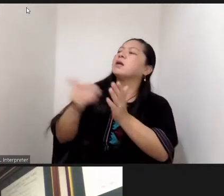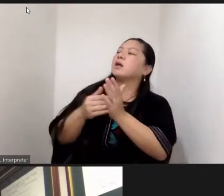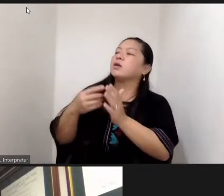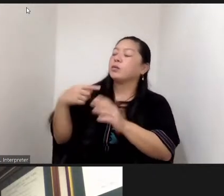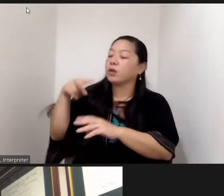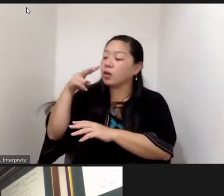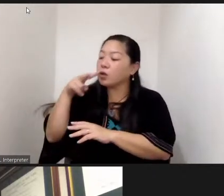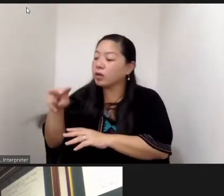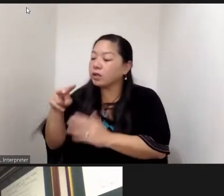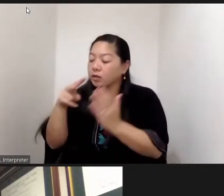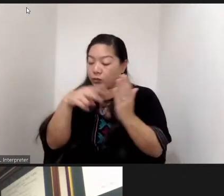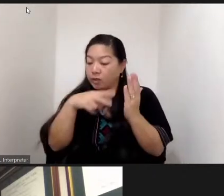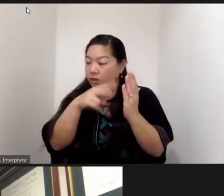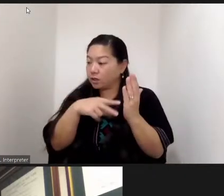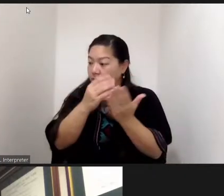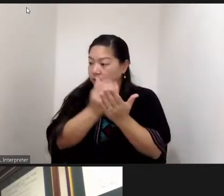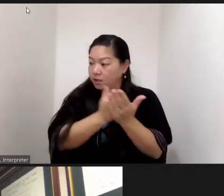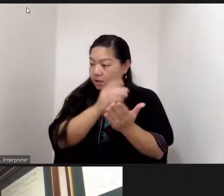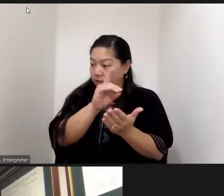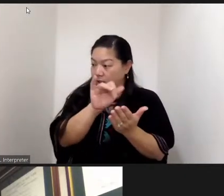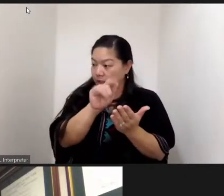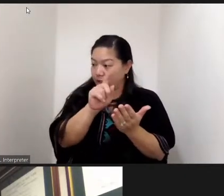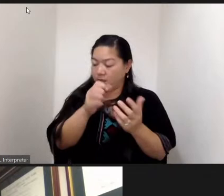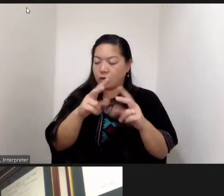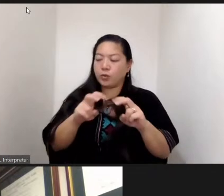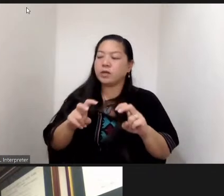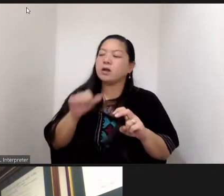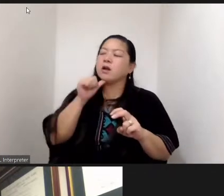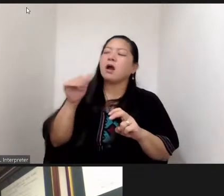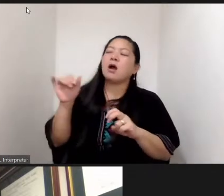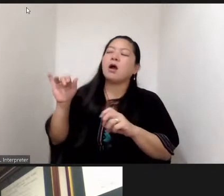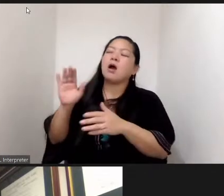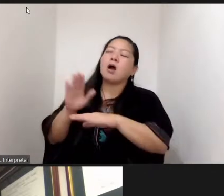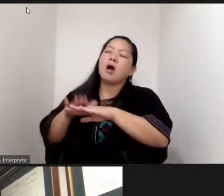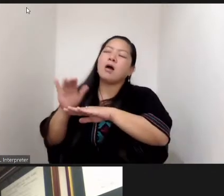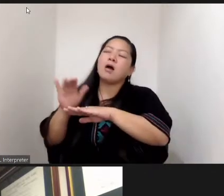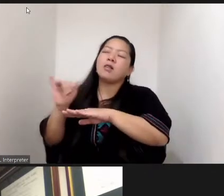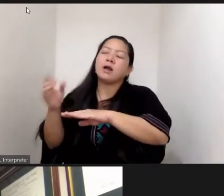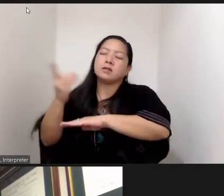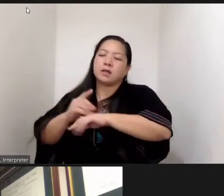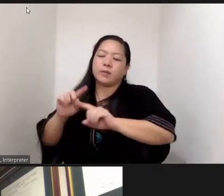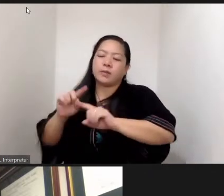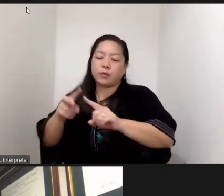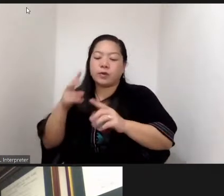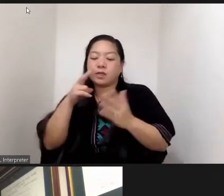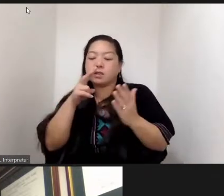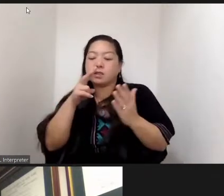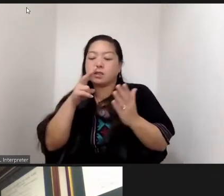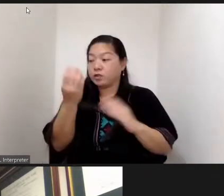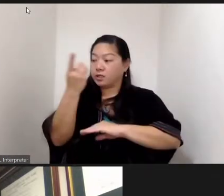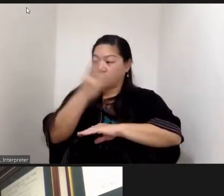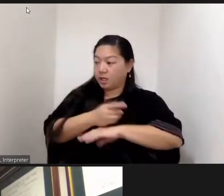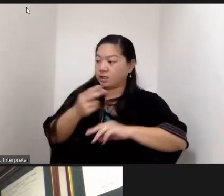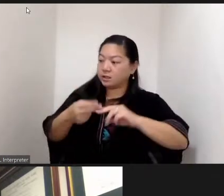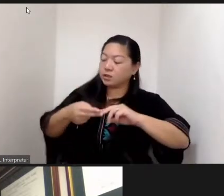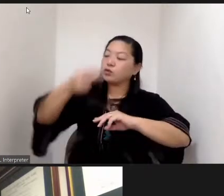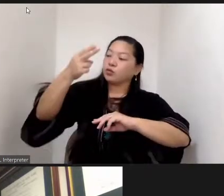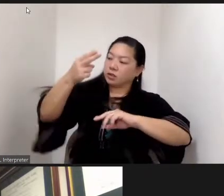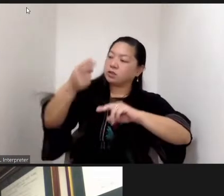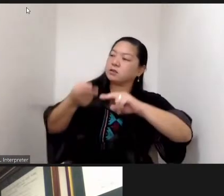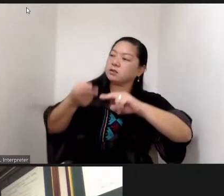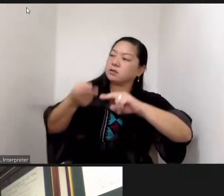just on that day, but if we continue to see a surge for 14 days, yes, that is